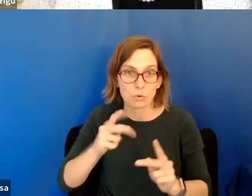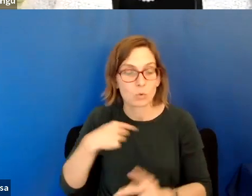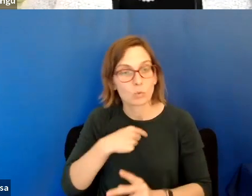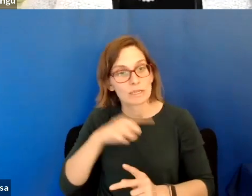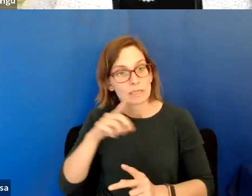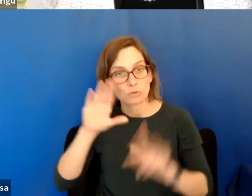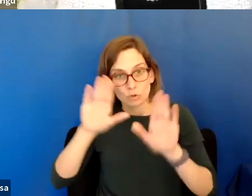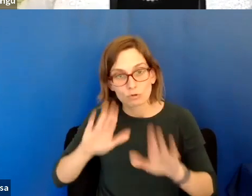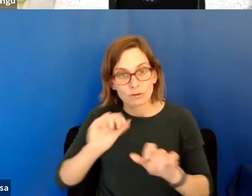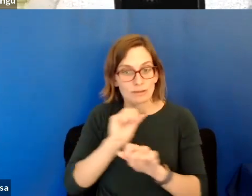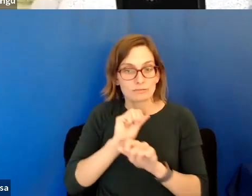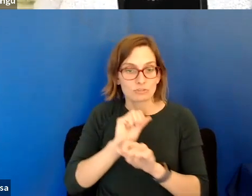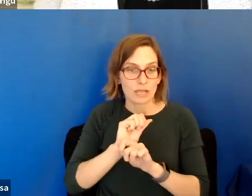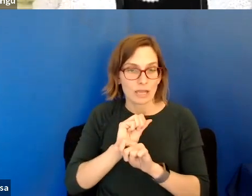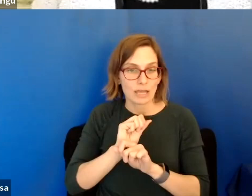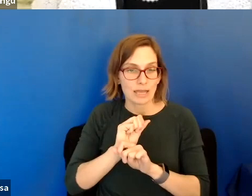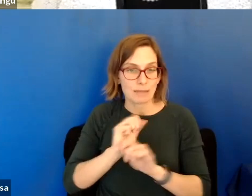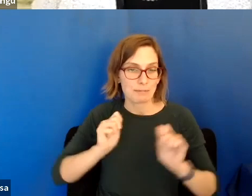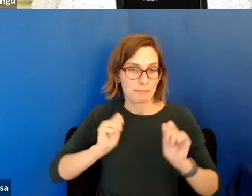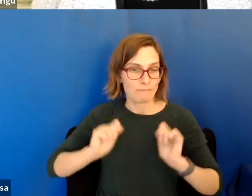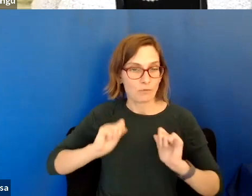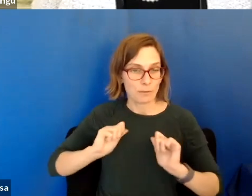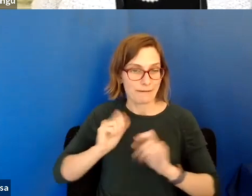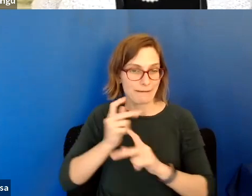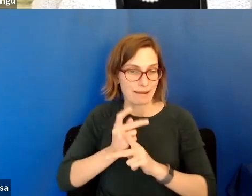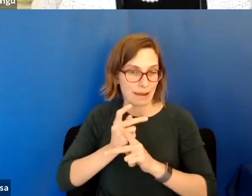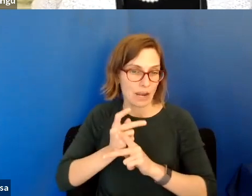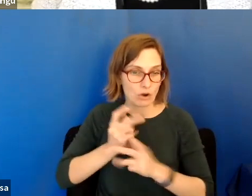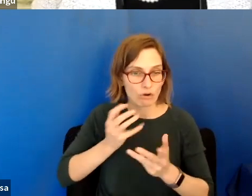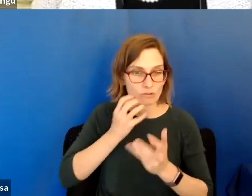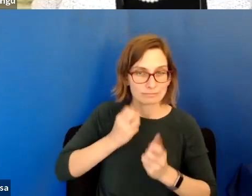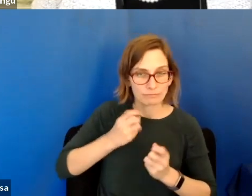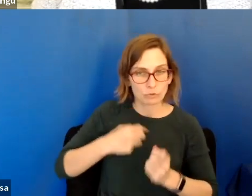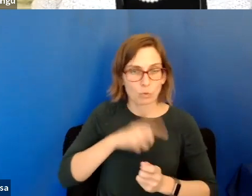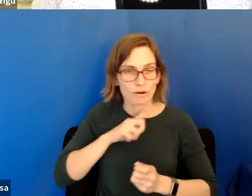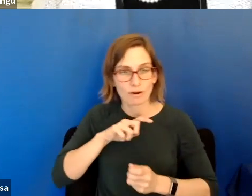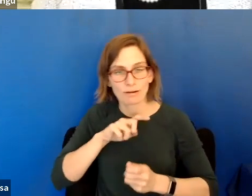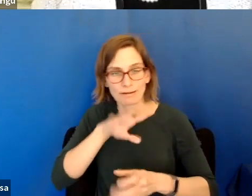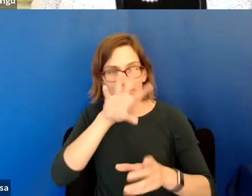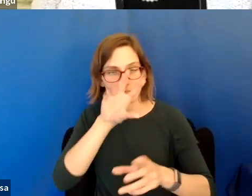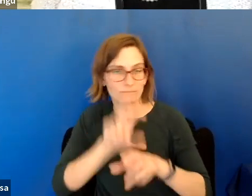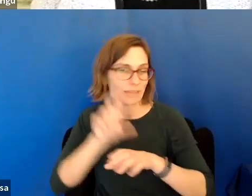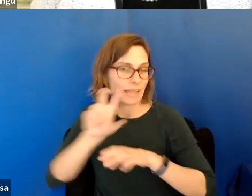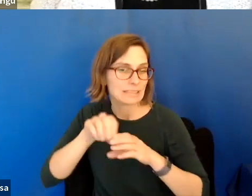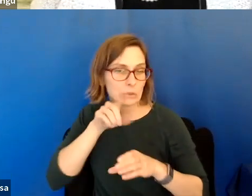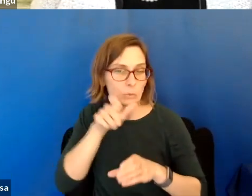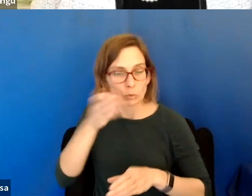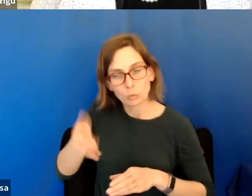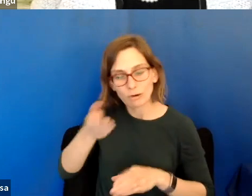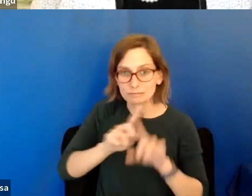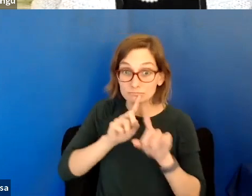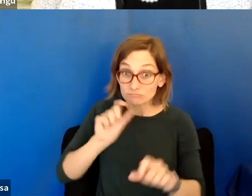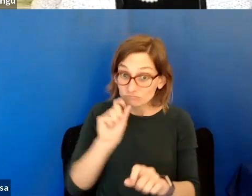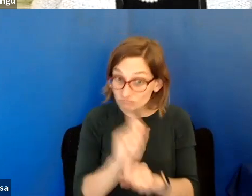of performing care. We do a great job of saying that, yeah, we really do, we're invested in who you are, but are you really? Like, that's when